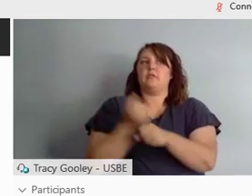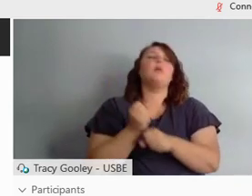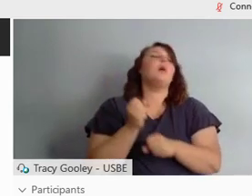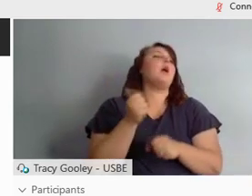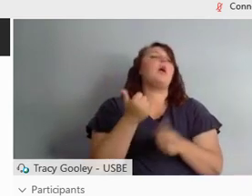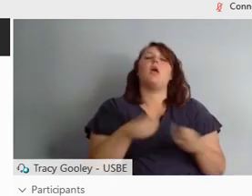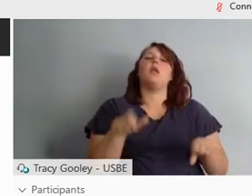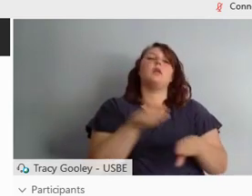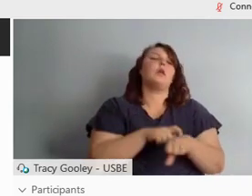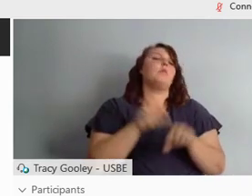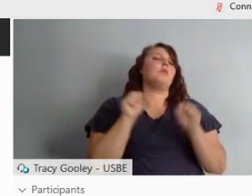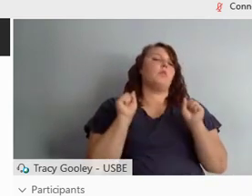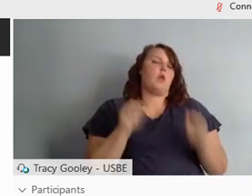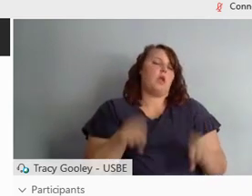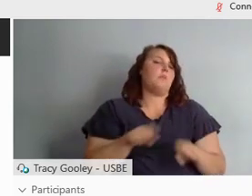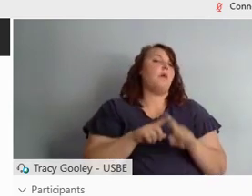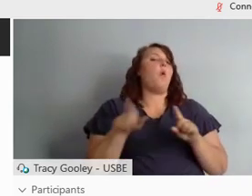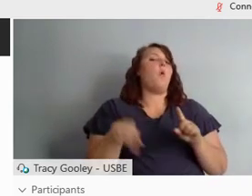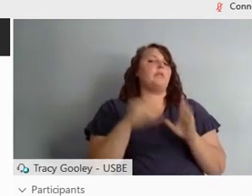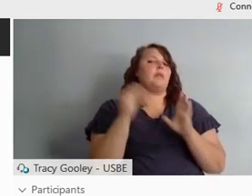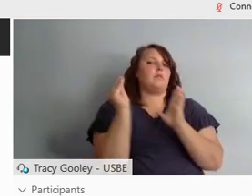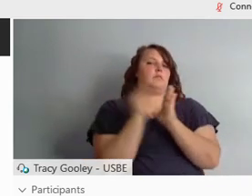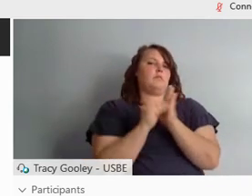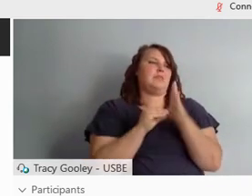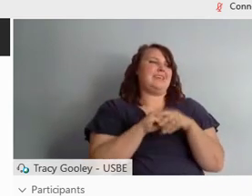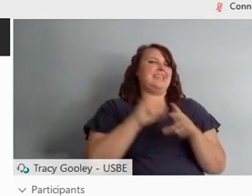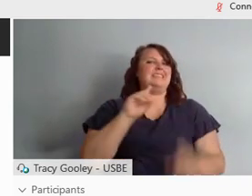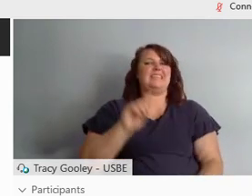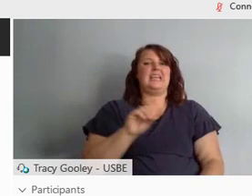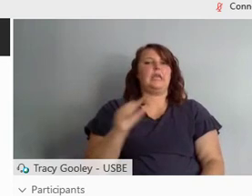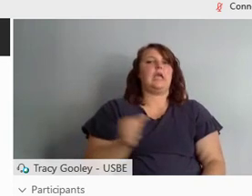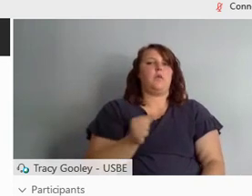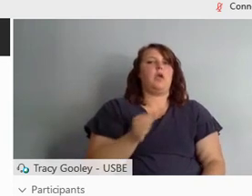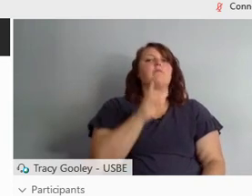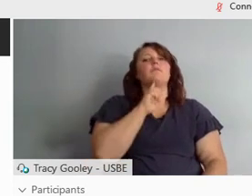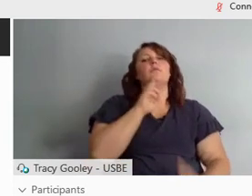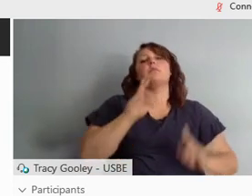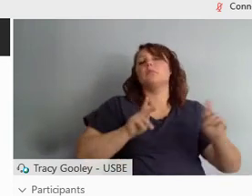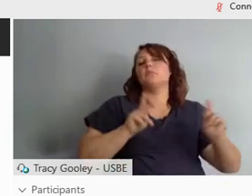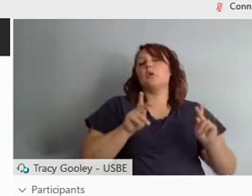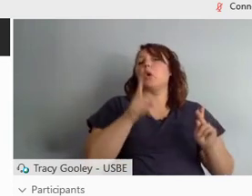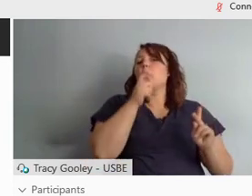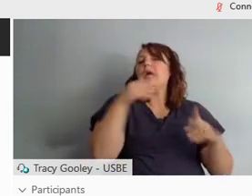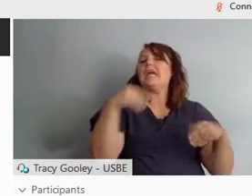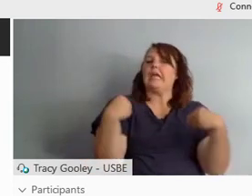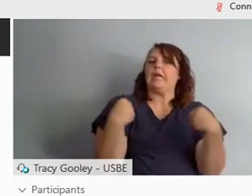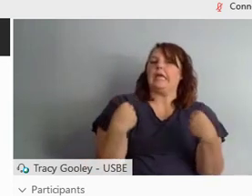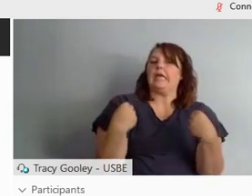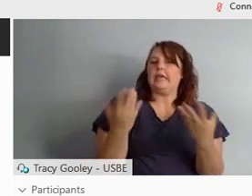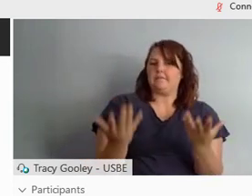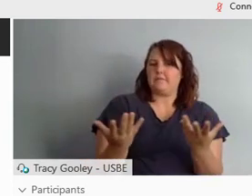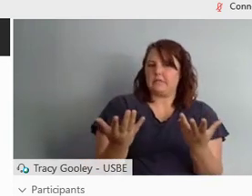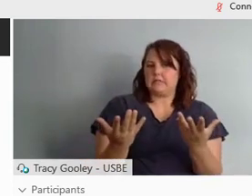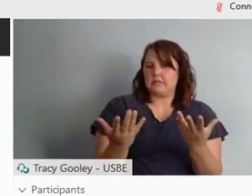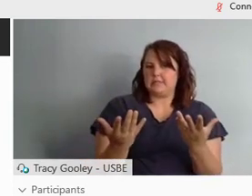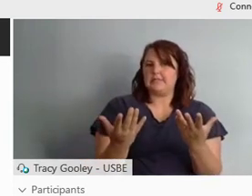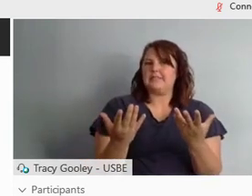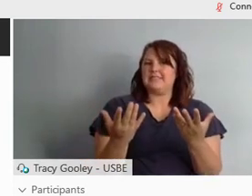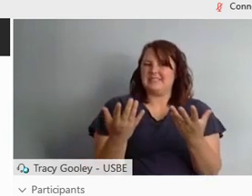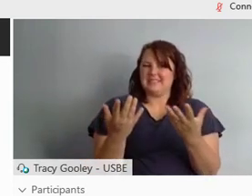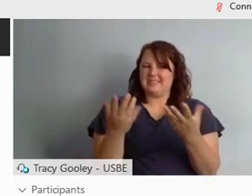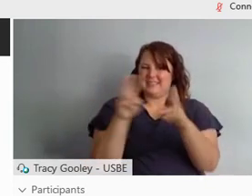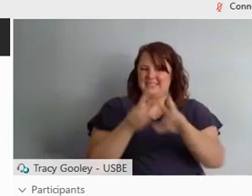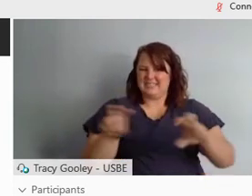but you only record the data in the Data Gateway for those students that are given the assessment in the 4 week before to 4 week